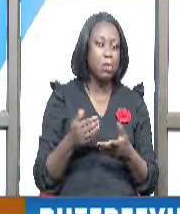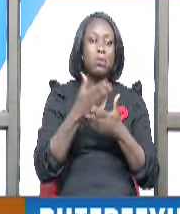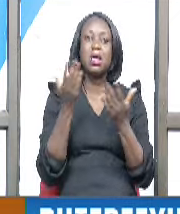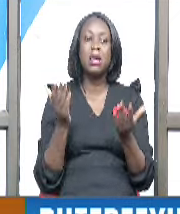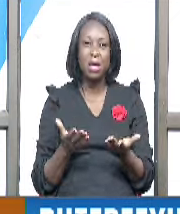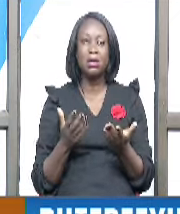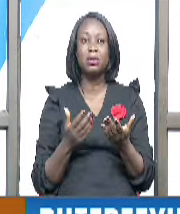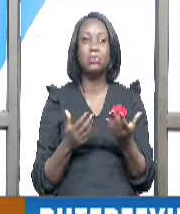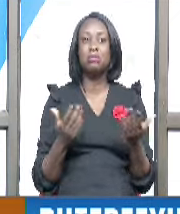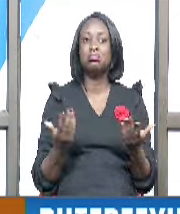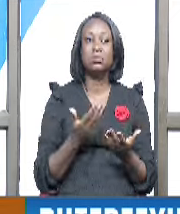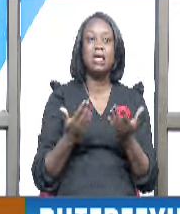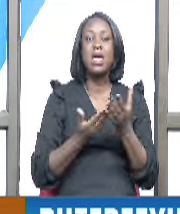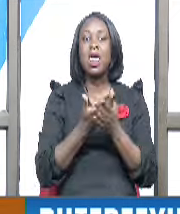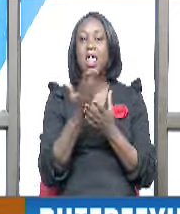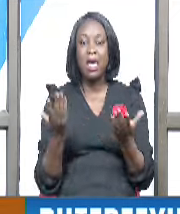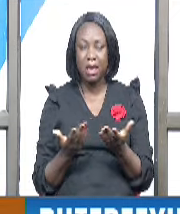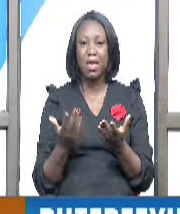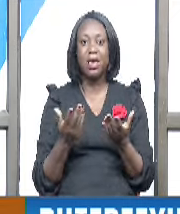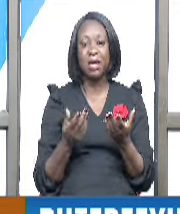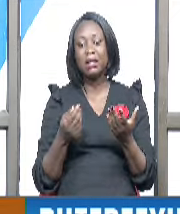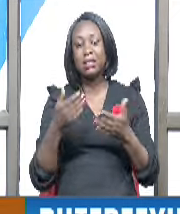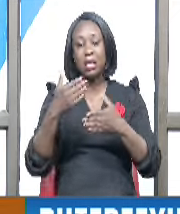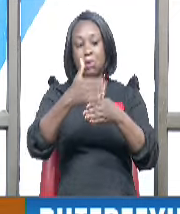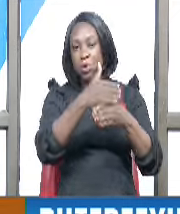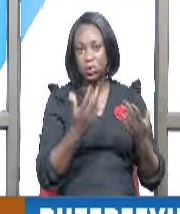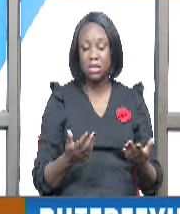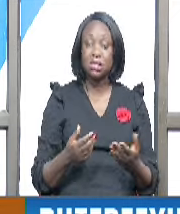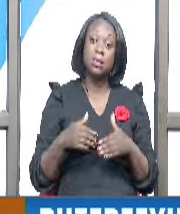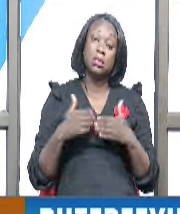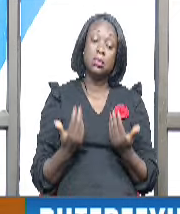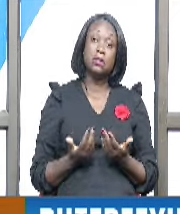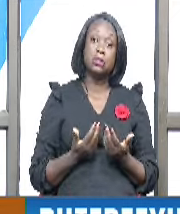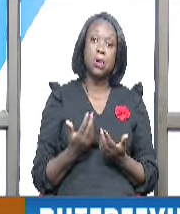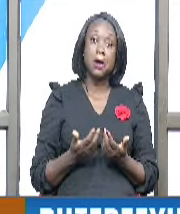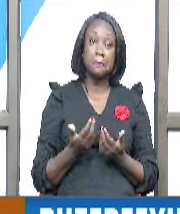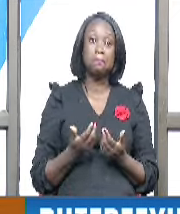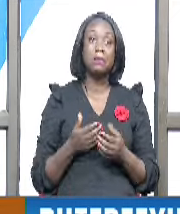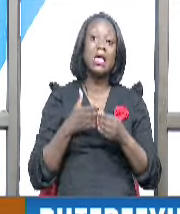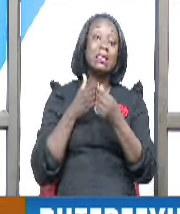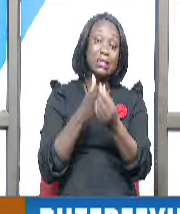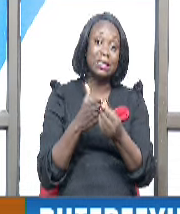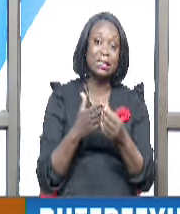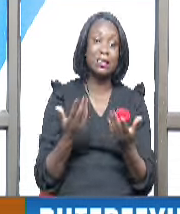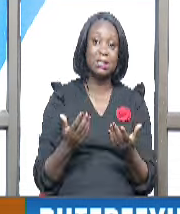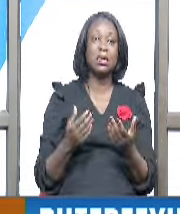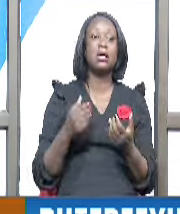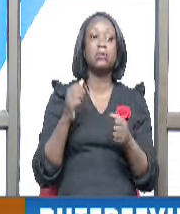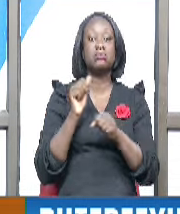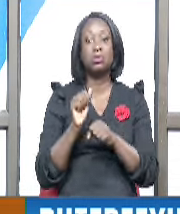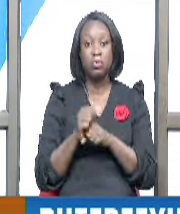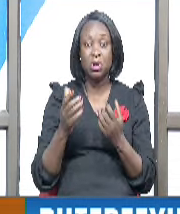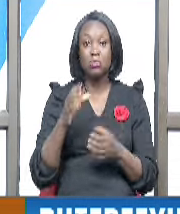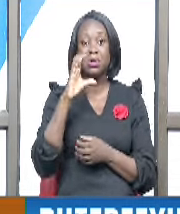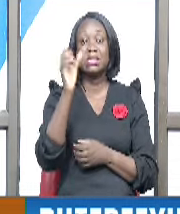we might see on a map. And so I think you will continue to see our leaders working with yours and working with civil